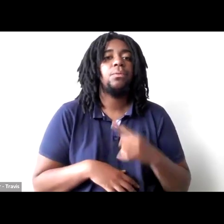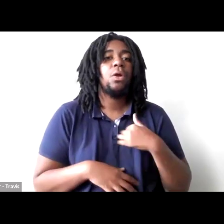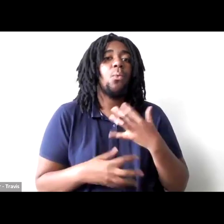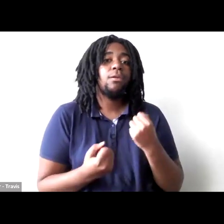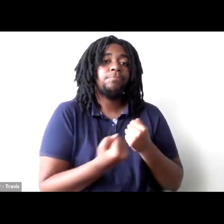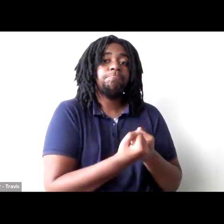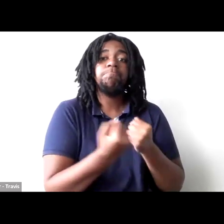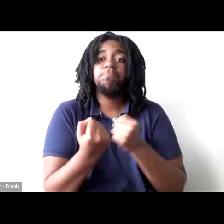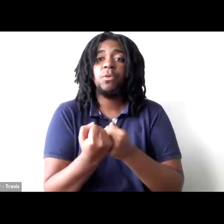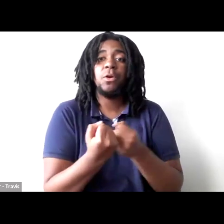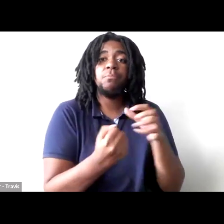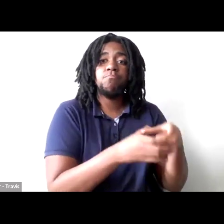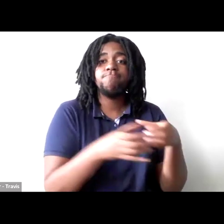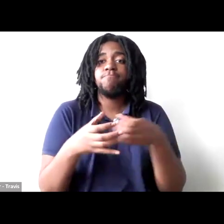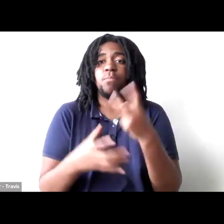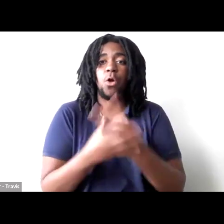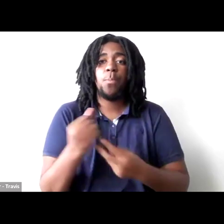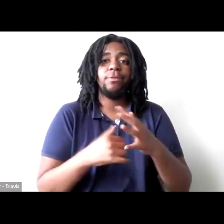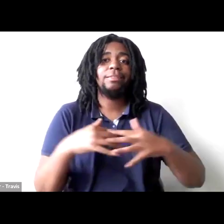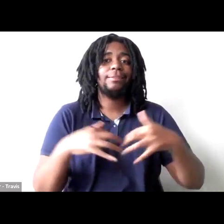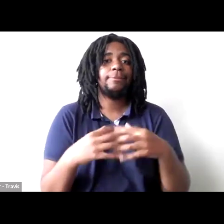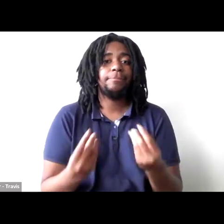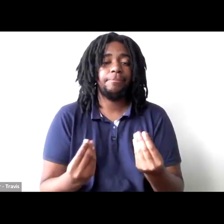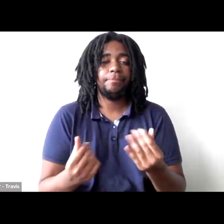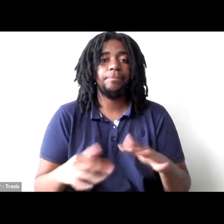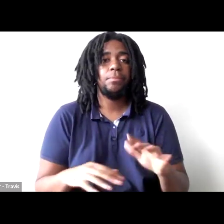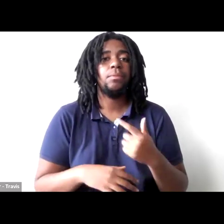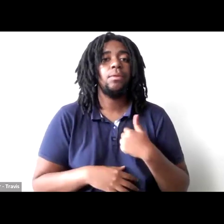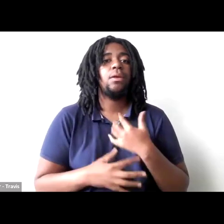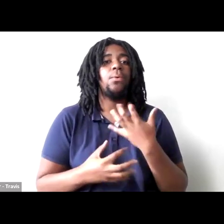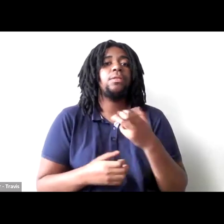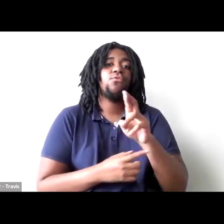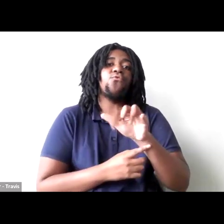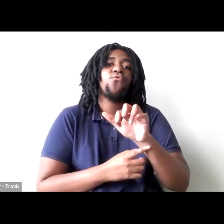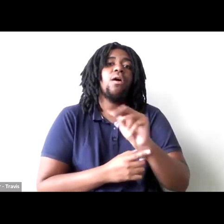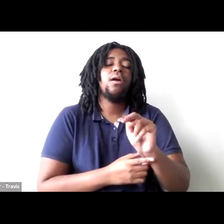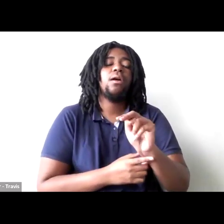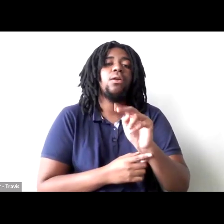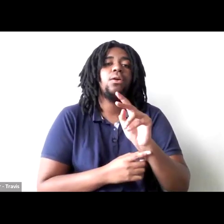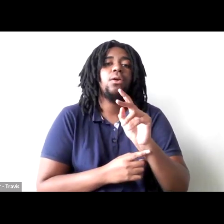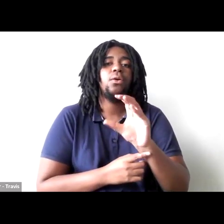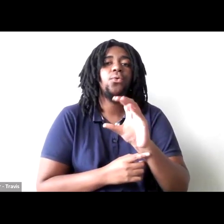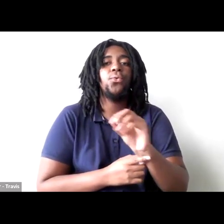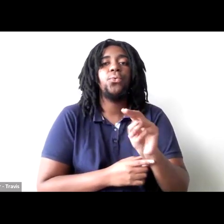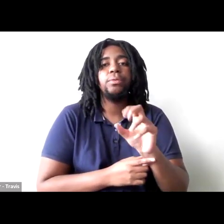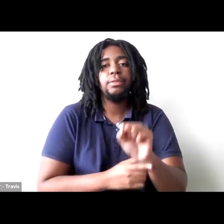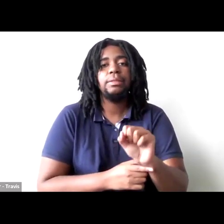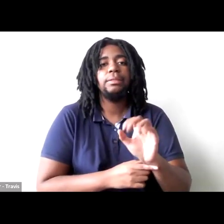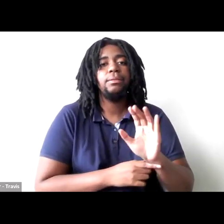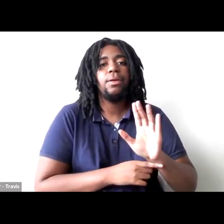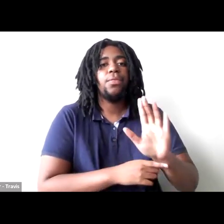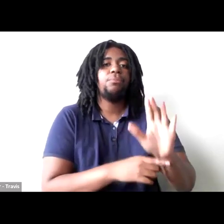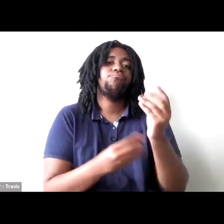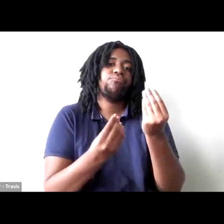communities today. I'd like to thank Ryan Coons and Maryland State Arts Council for their land acknowledgement references that they've made available to